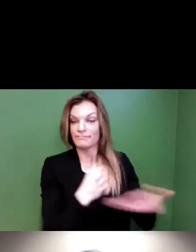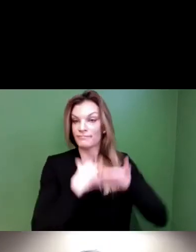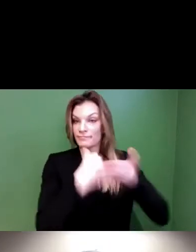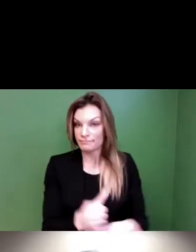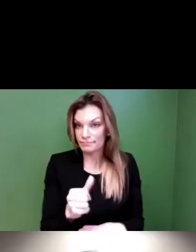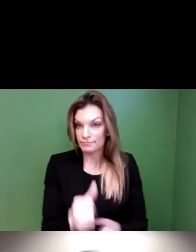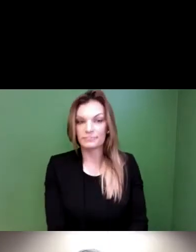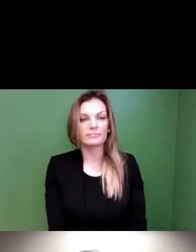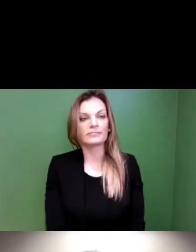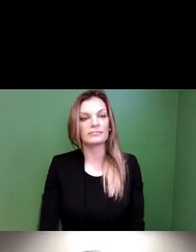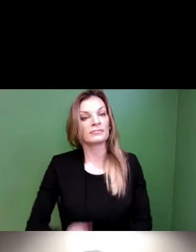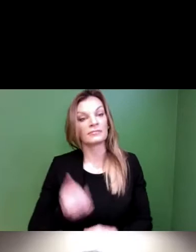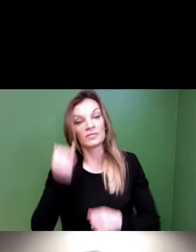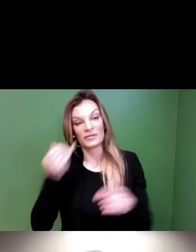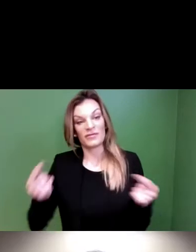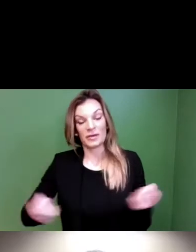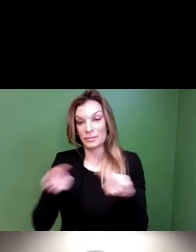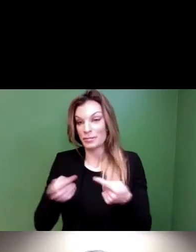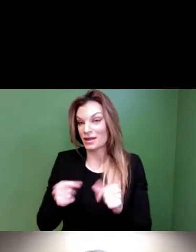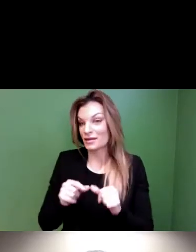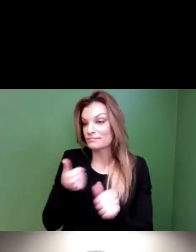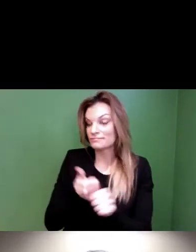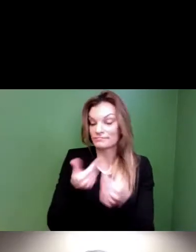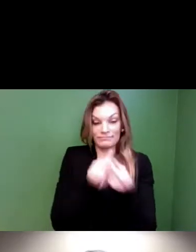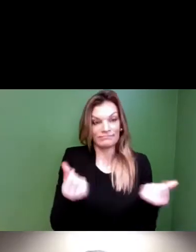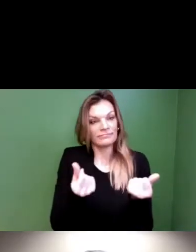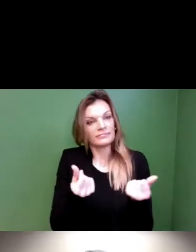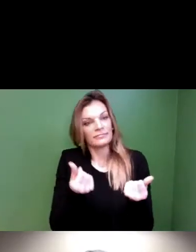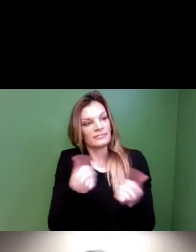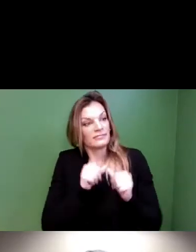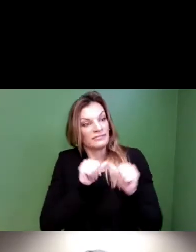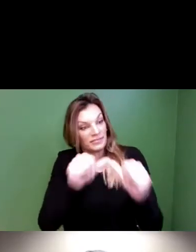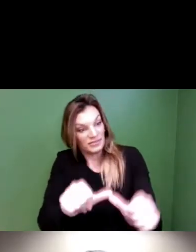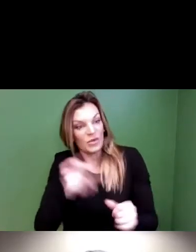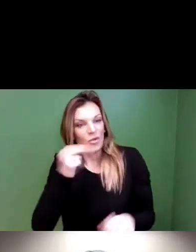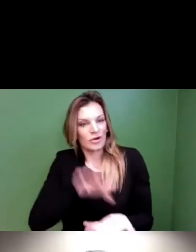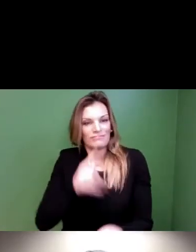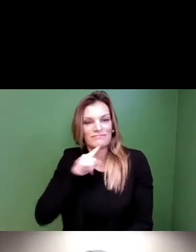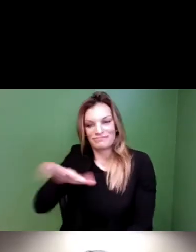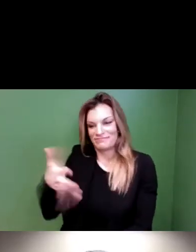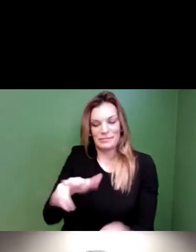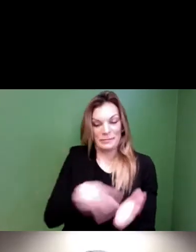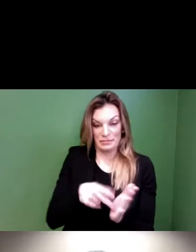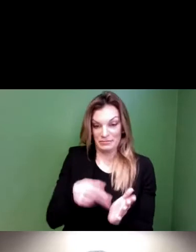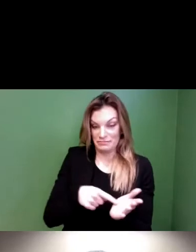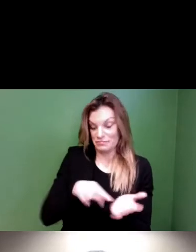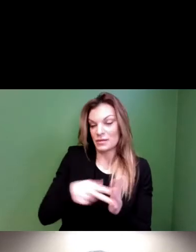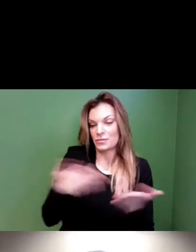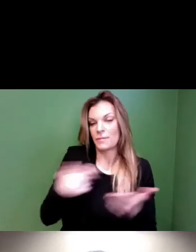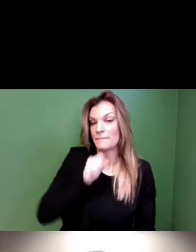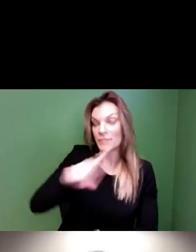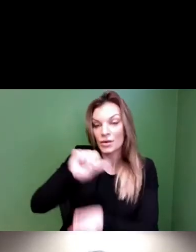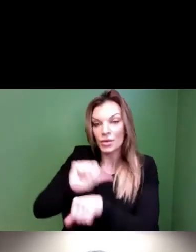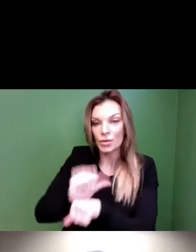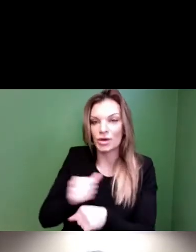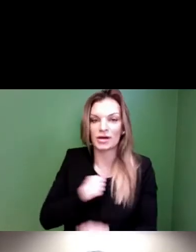If pain relief is not consistent, there is a reluctancy to try to go back to work. People don't want to give up